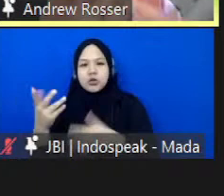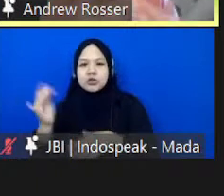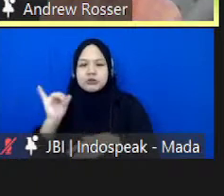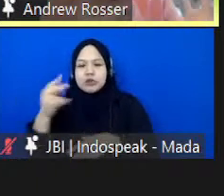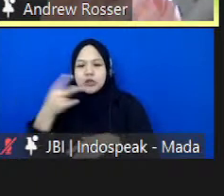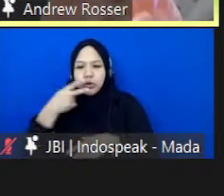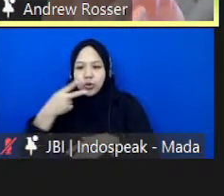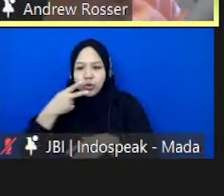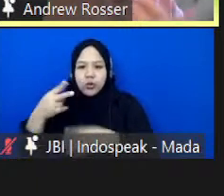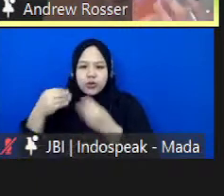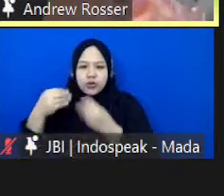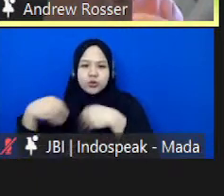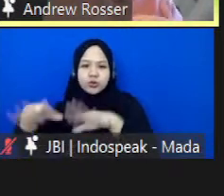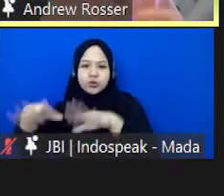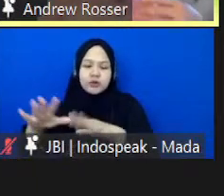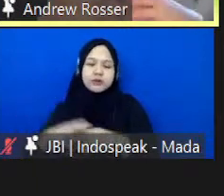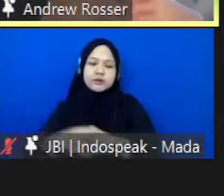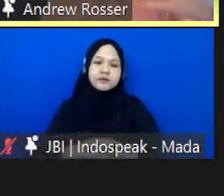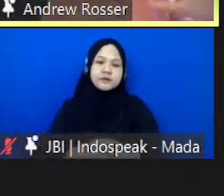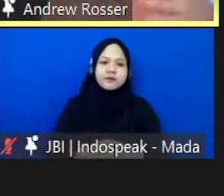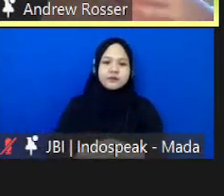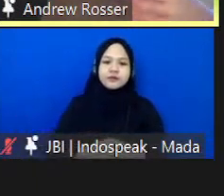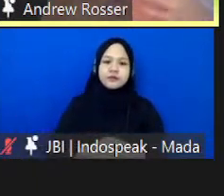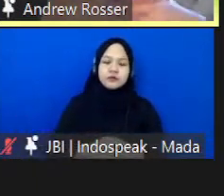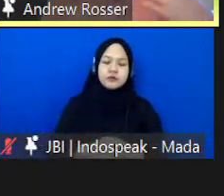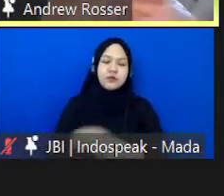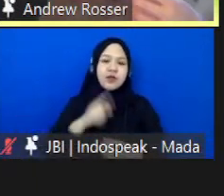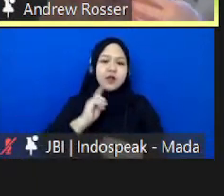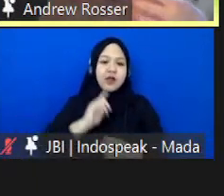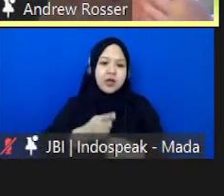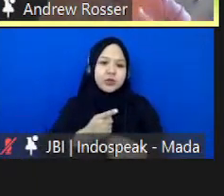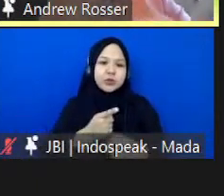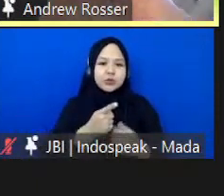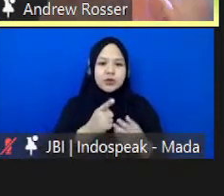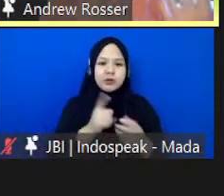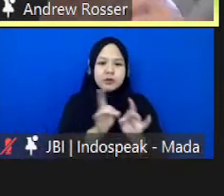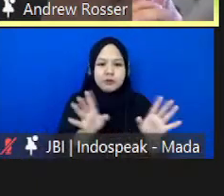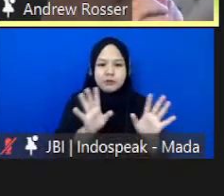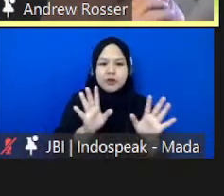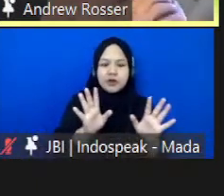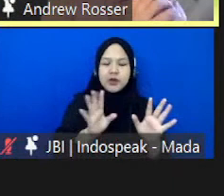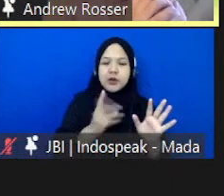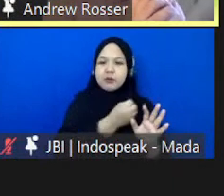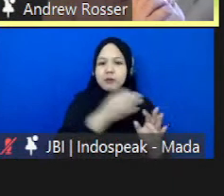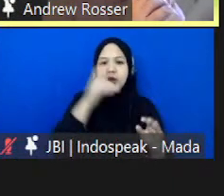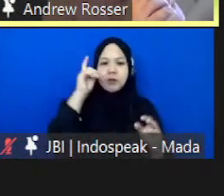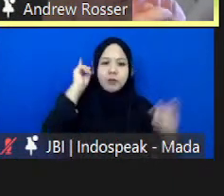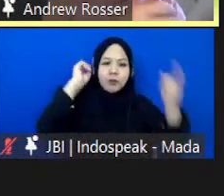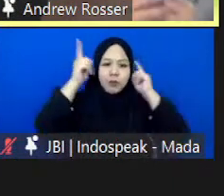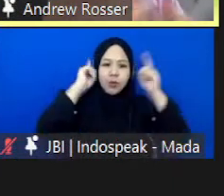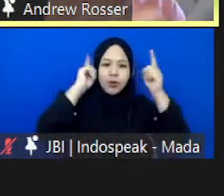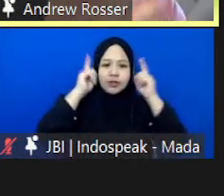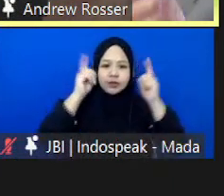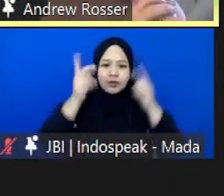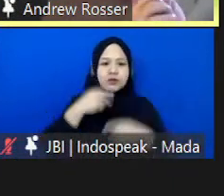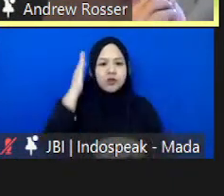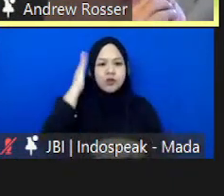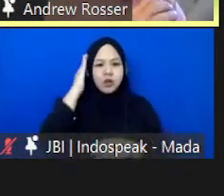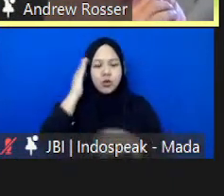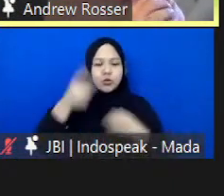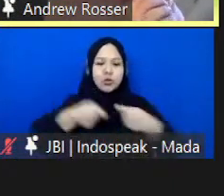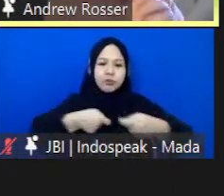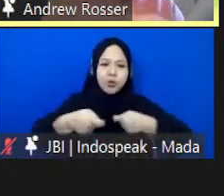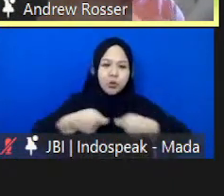kind of comes from a different sort of politics. There's the tobacco control reform has disrupted or challenged